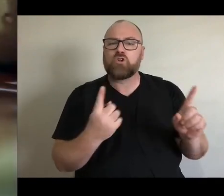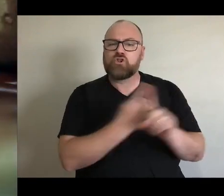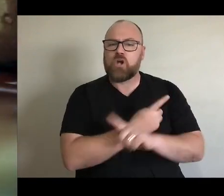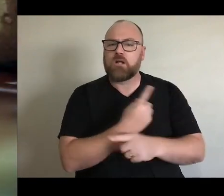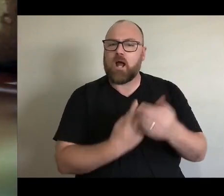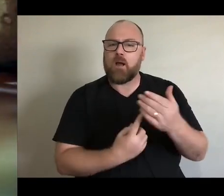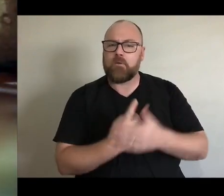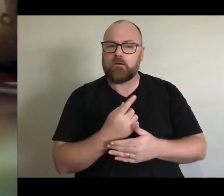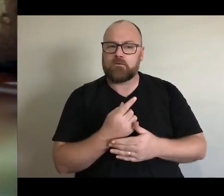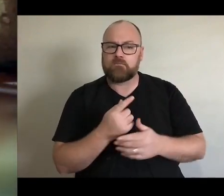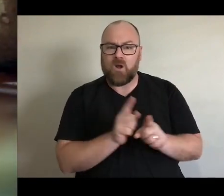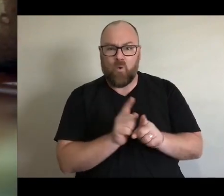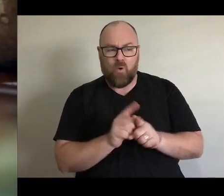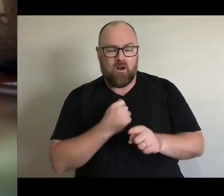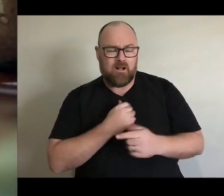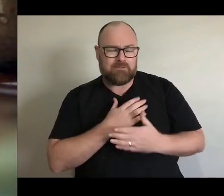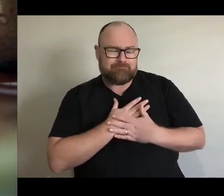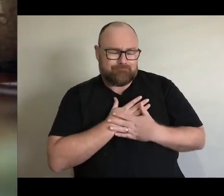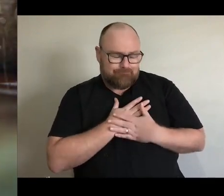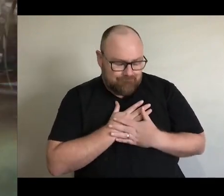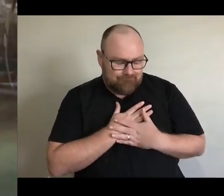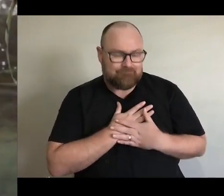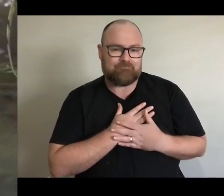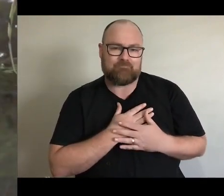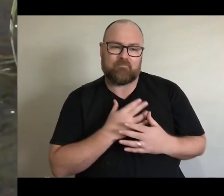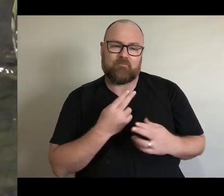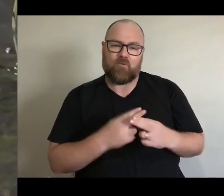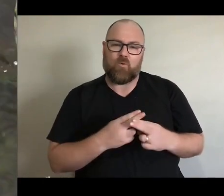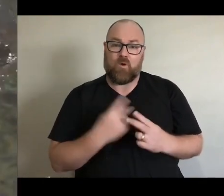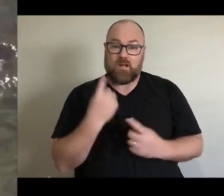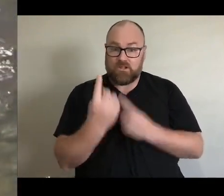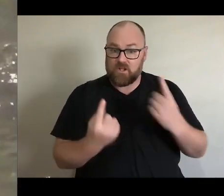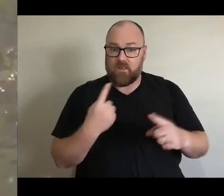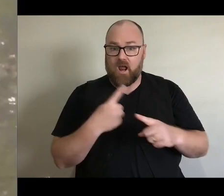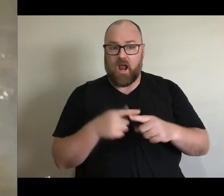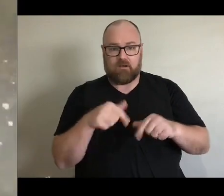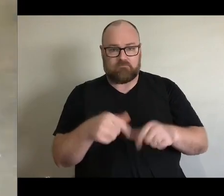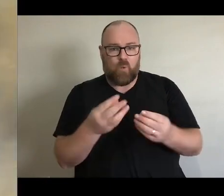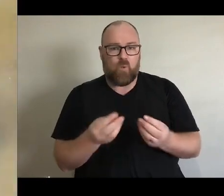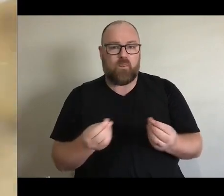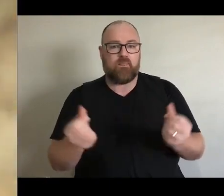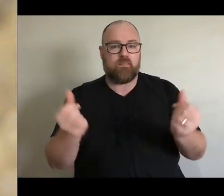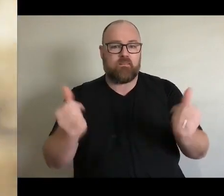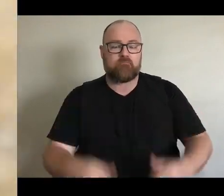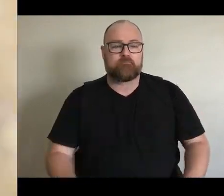love for each other and the earth that we're in.